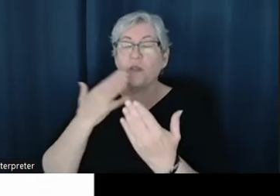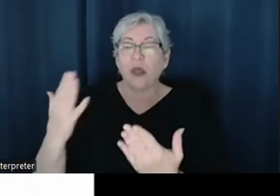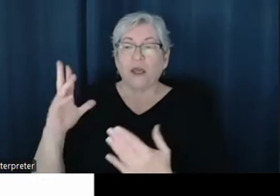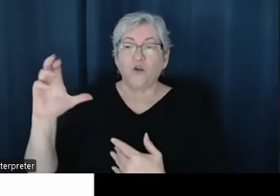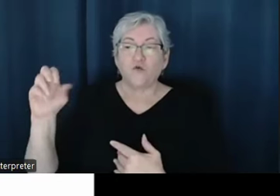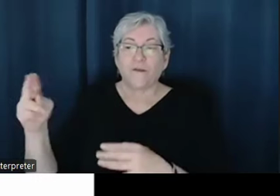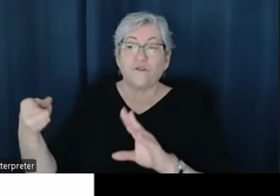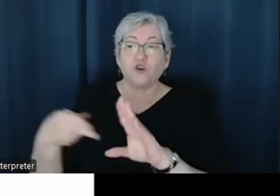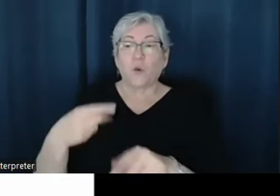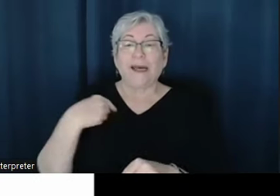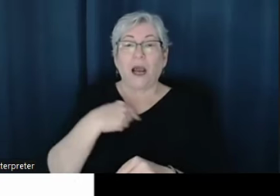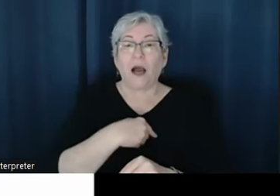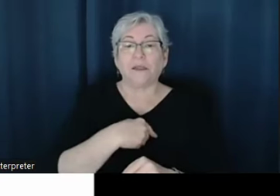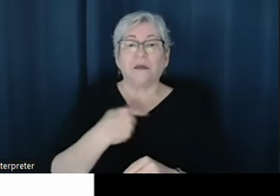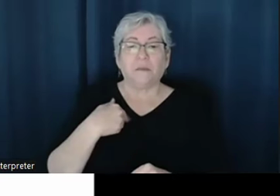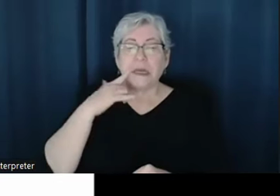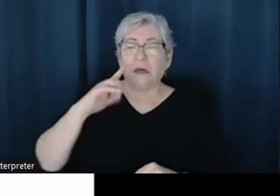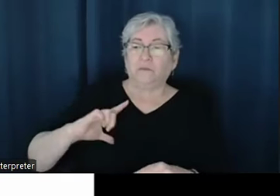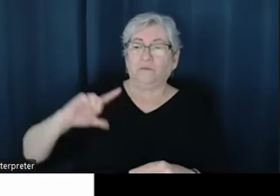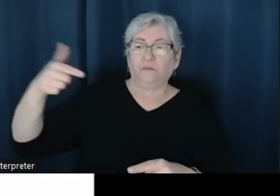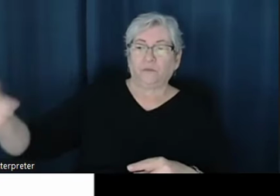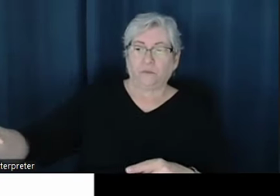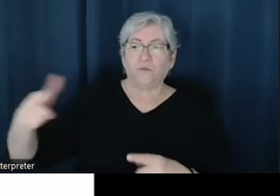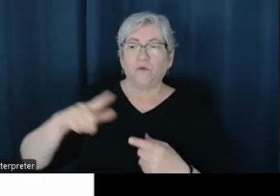joining us, and I will turn it over to you.